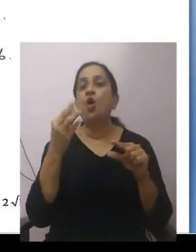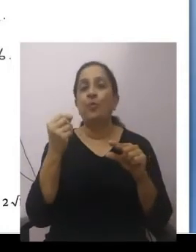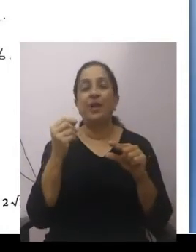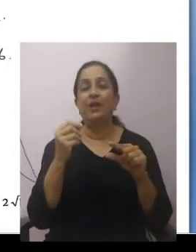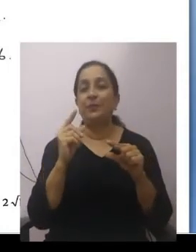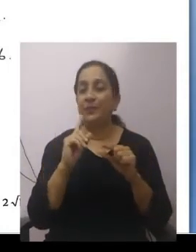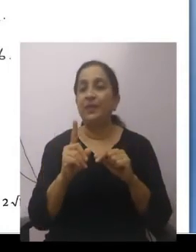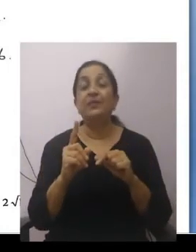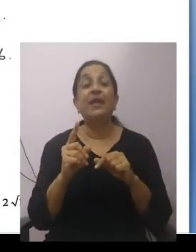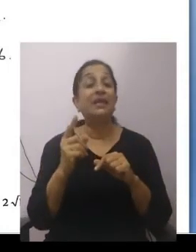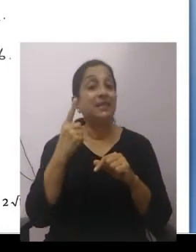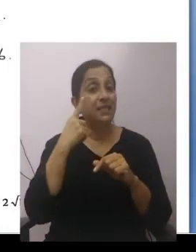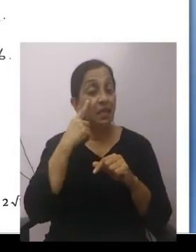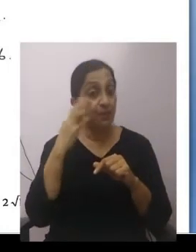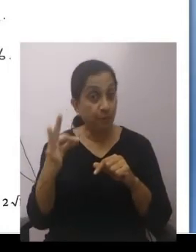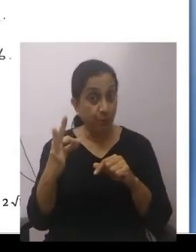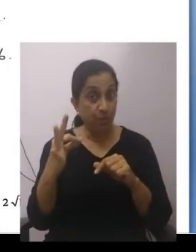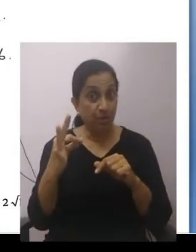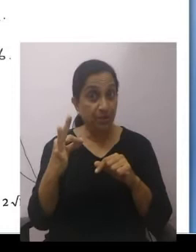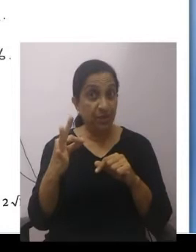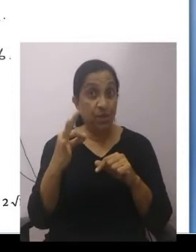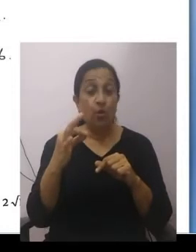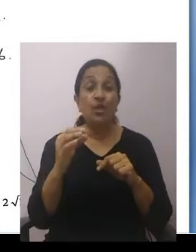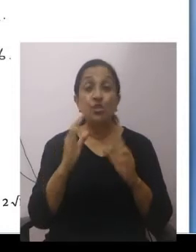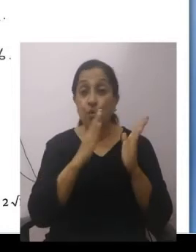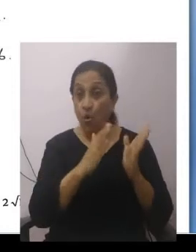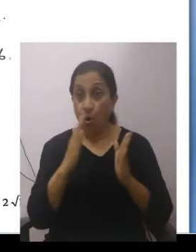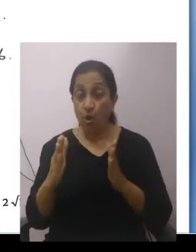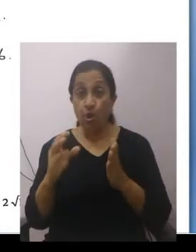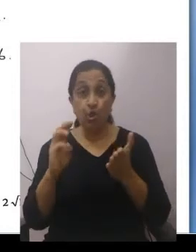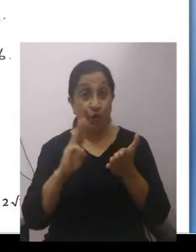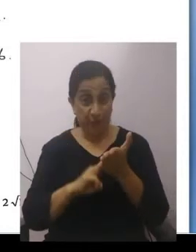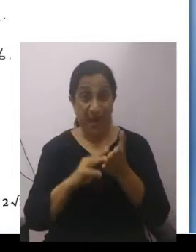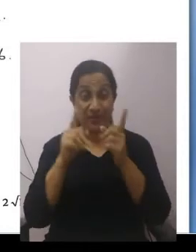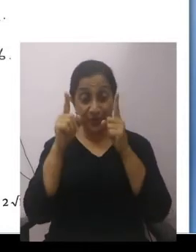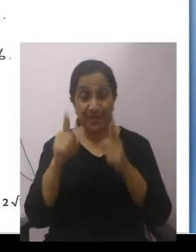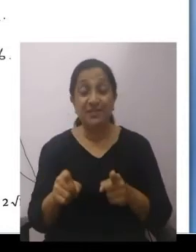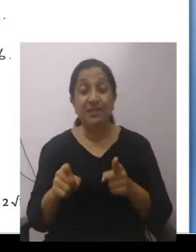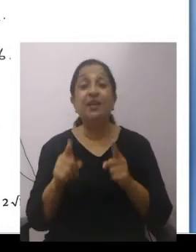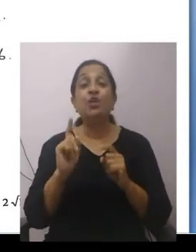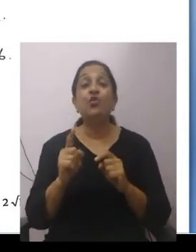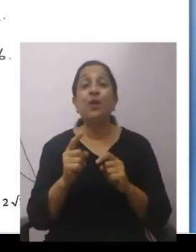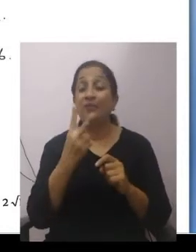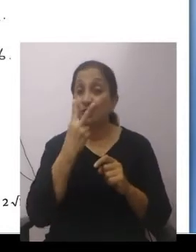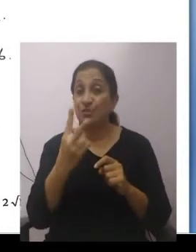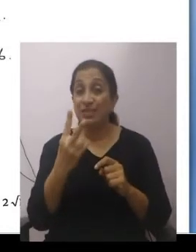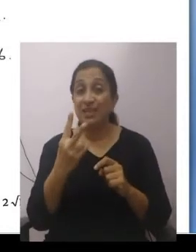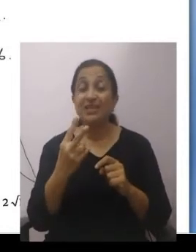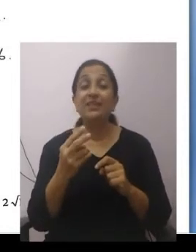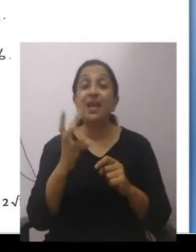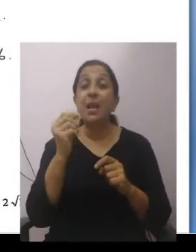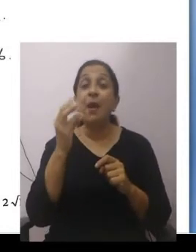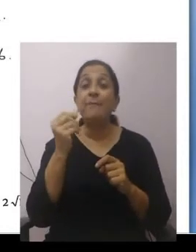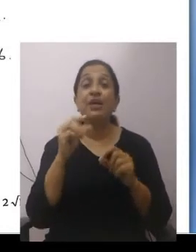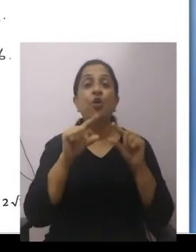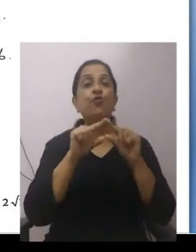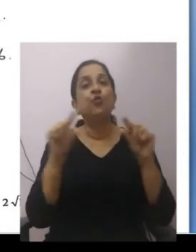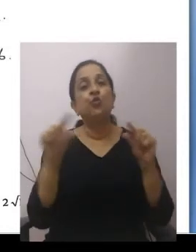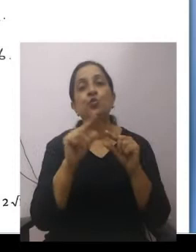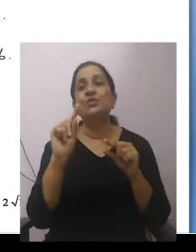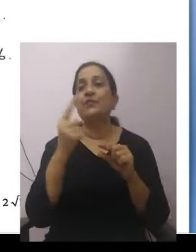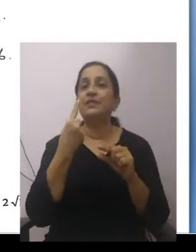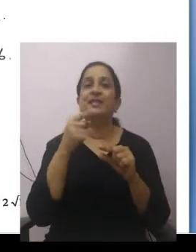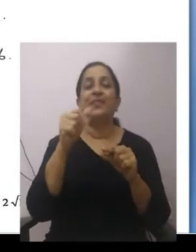So remember, this is a matrix. Earlier it was determinant, so we wrote it as 2. Here it is matrix, so it is 2 by 1.